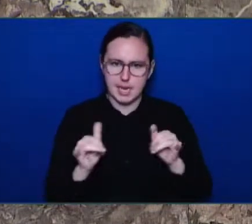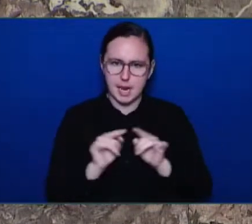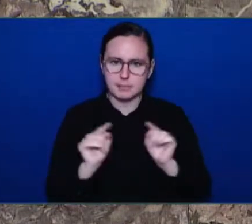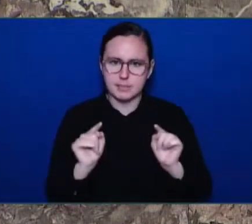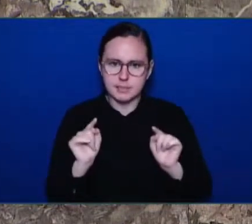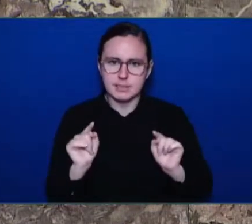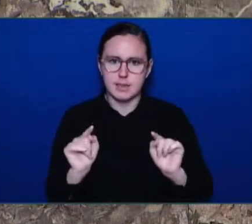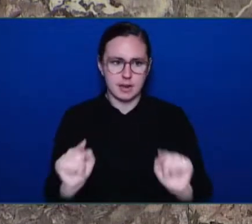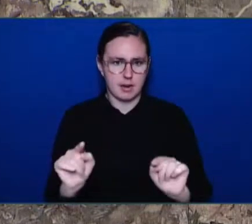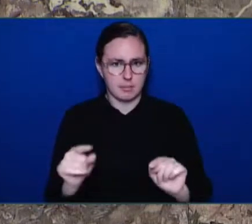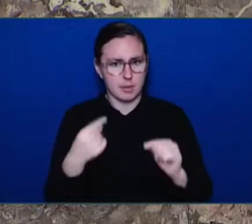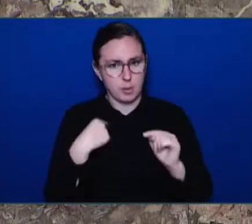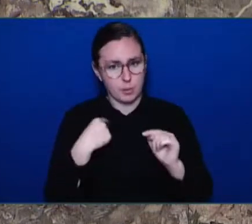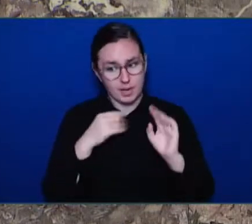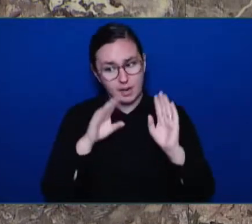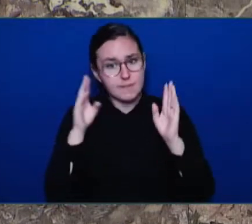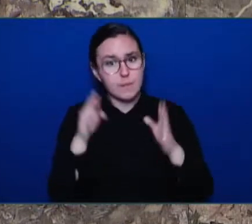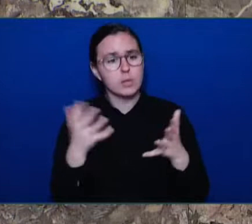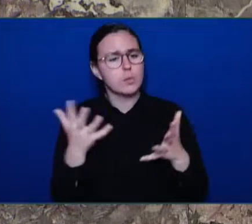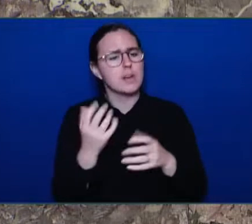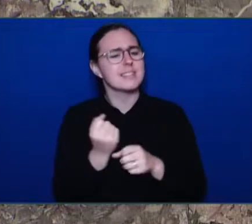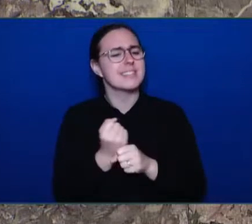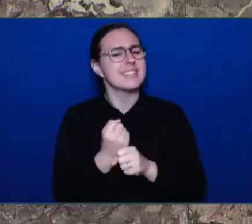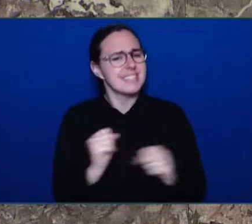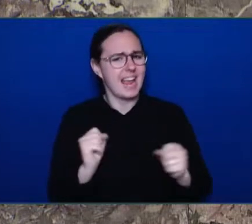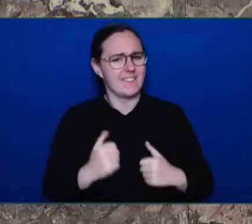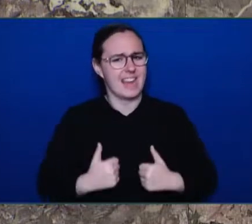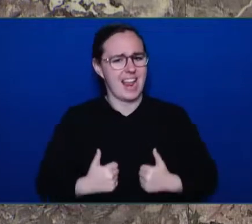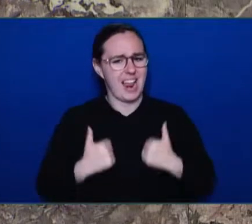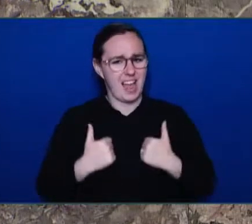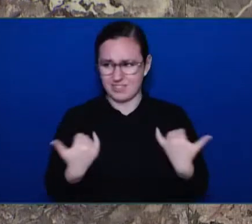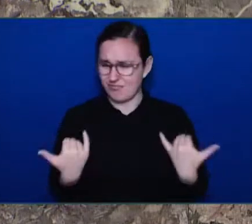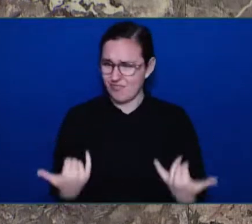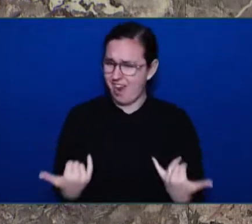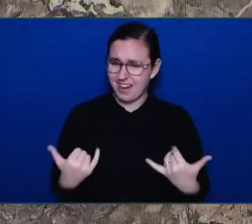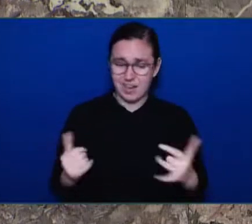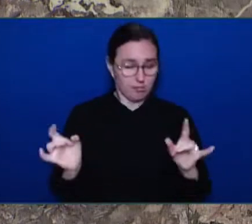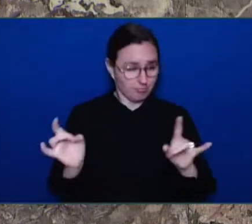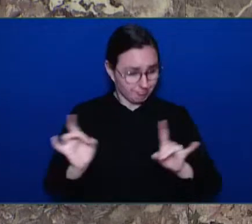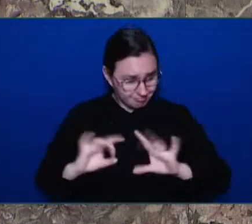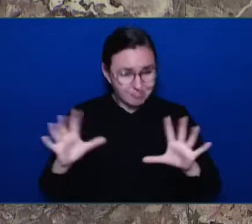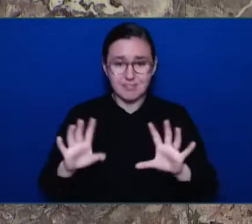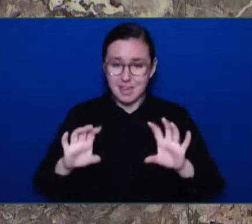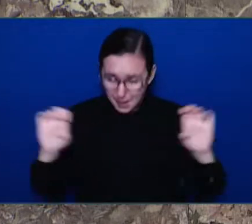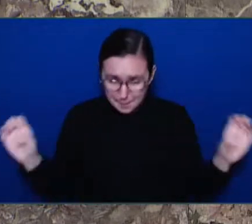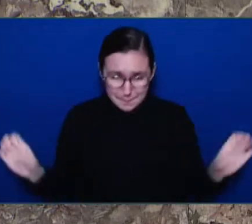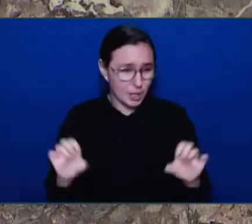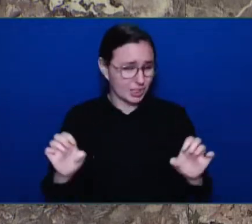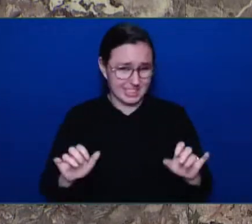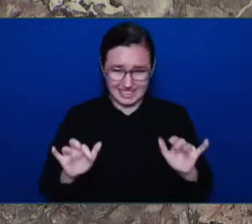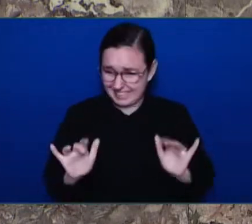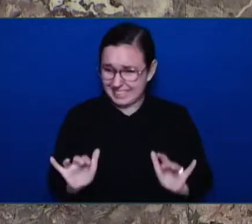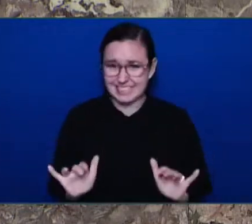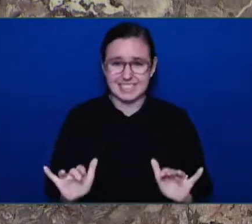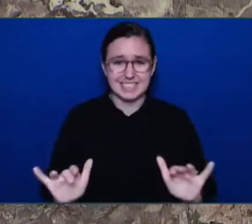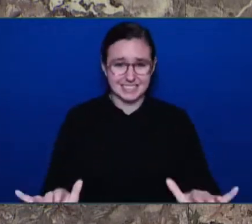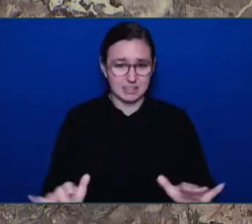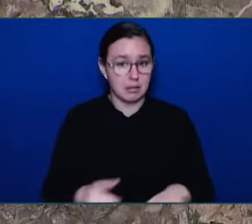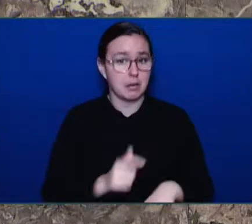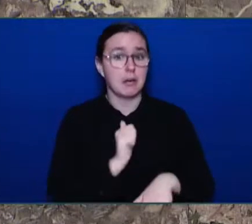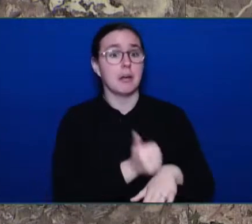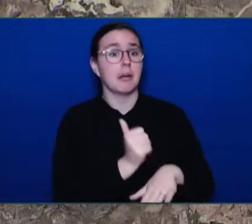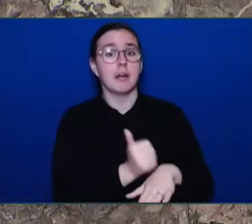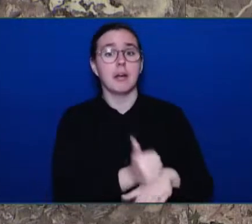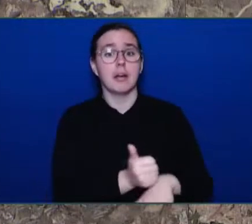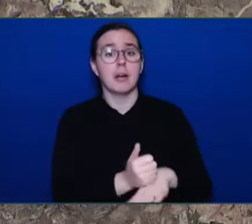now. We've created 100 new positions funding early psychosis intervention.